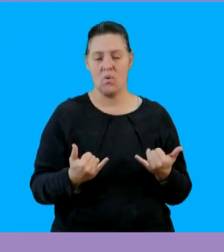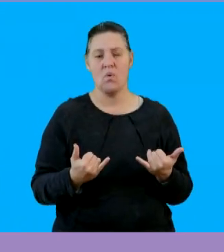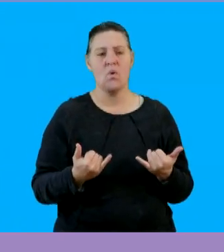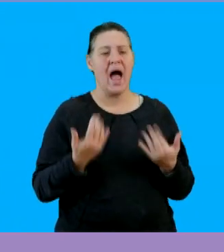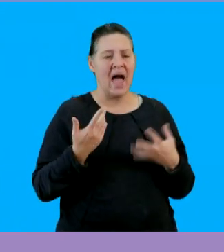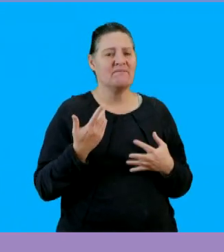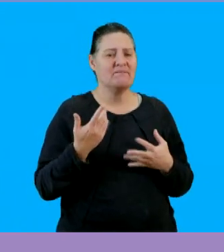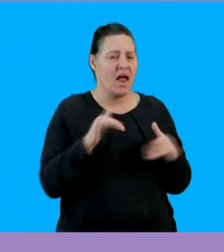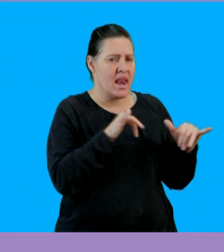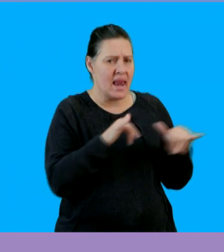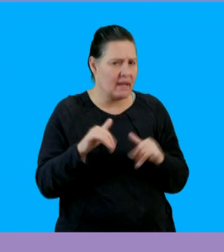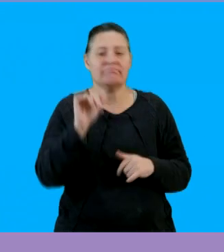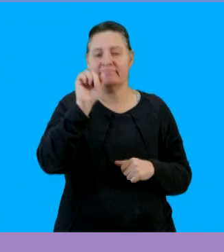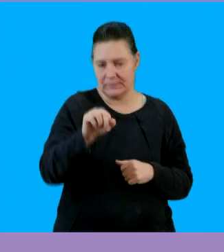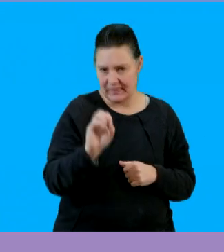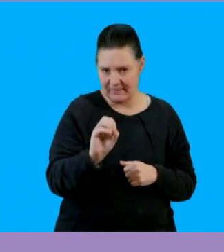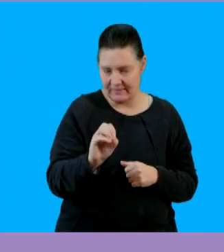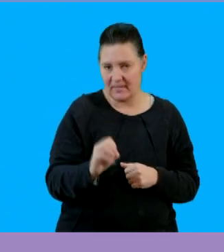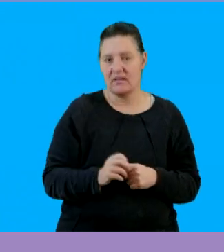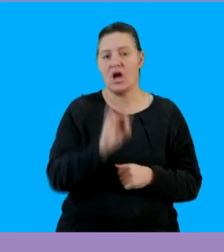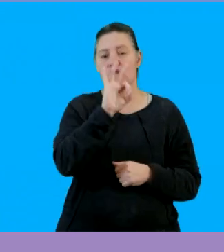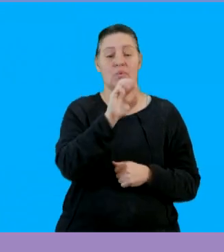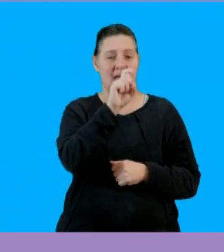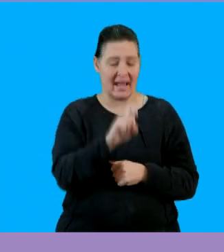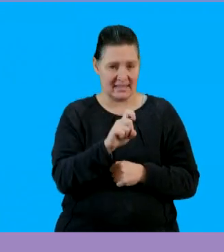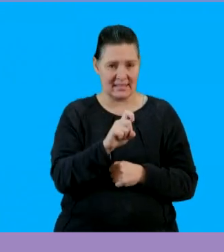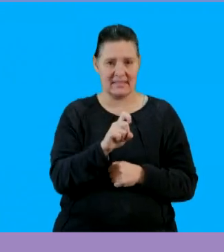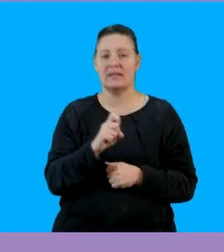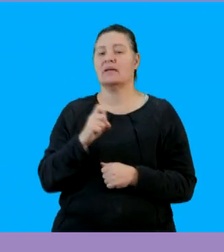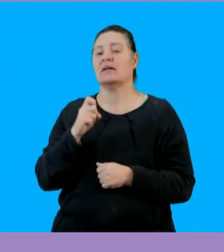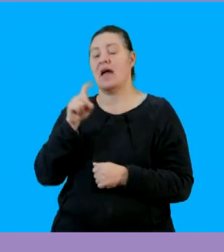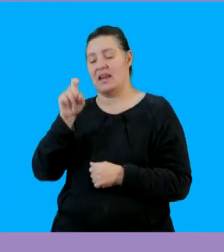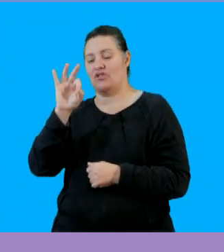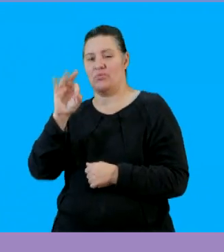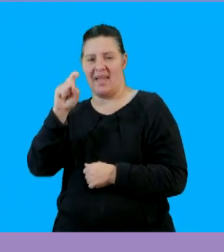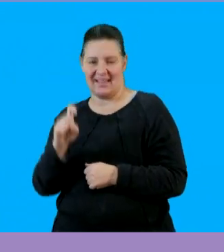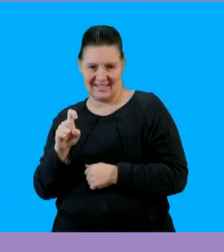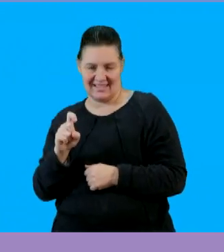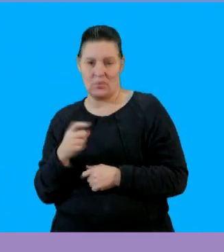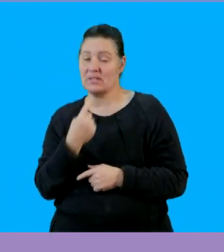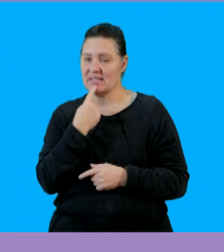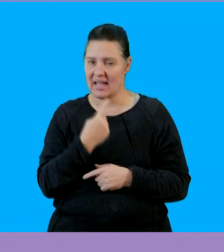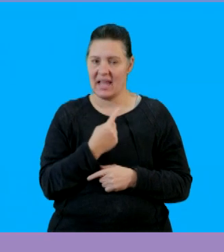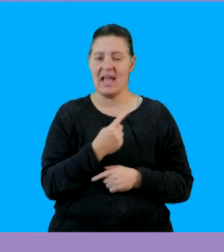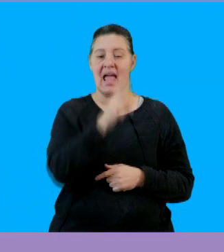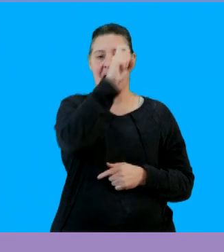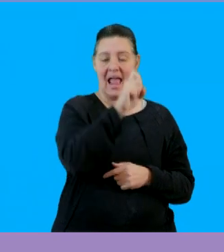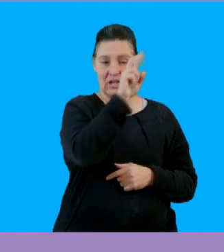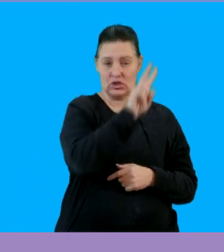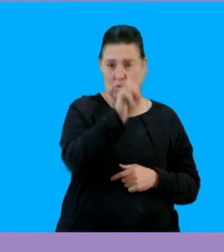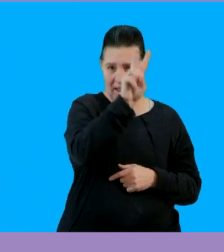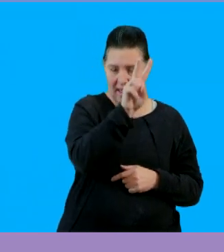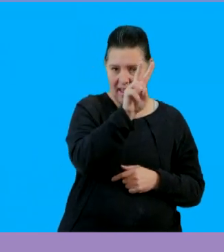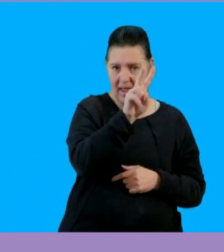Let's simplify that. Do we have any like terms here? Yes, we do. The 3x and the 3x. So we are going to say